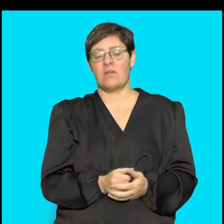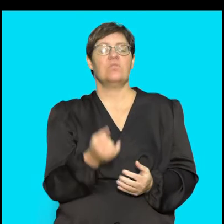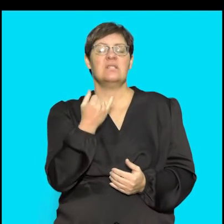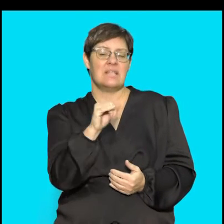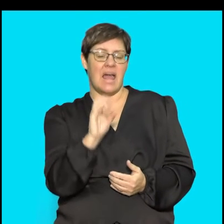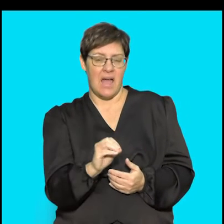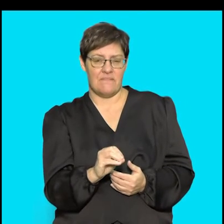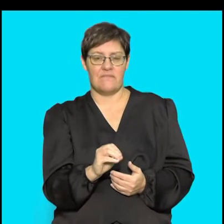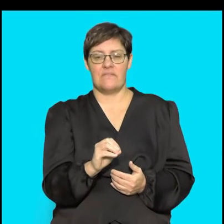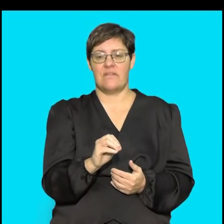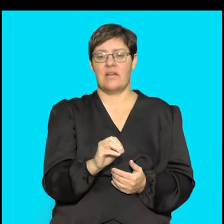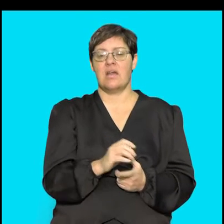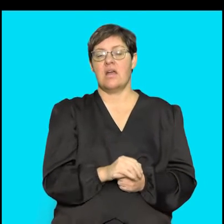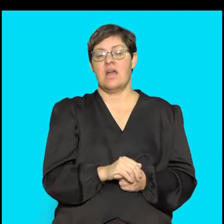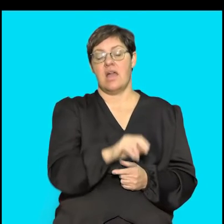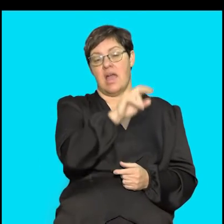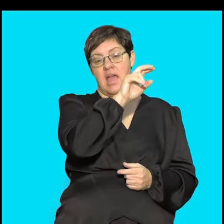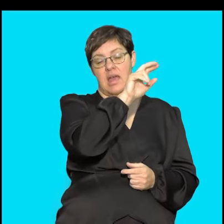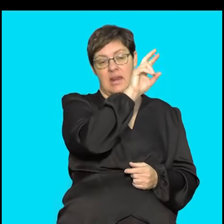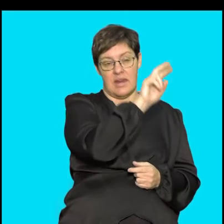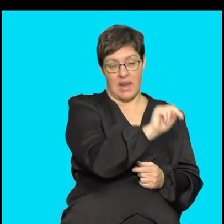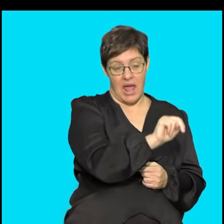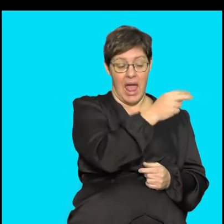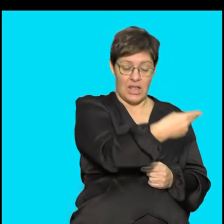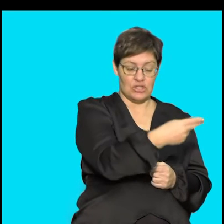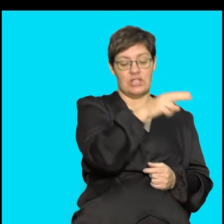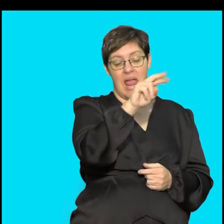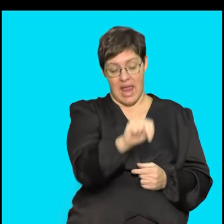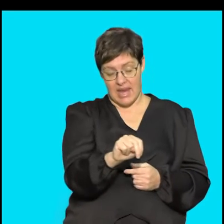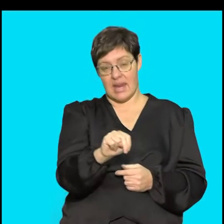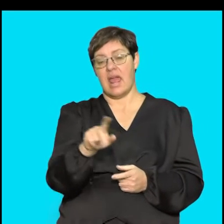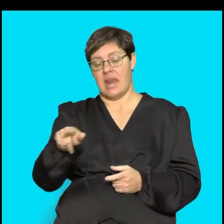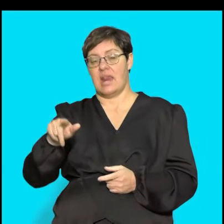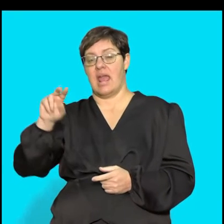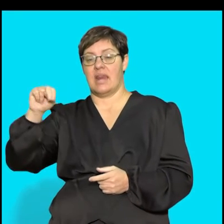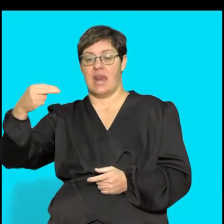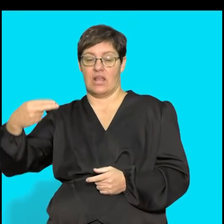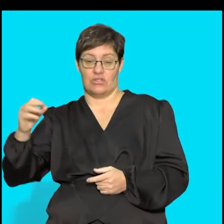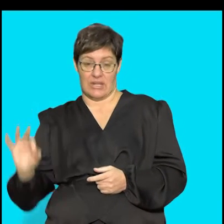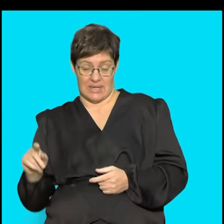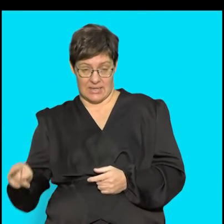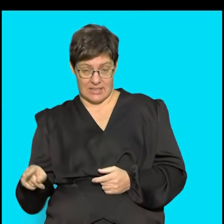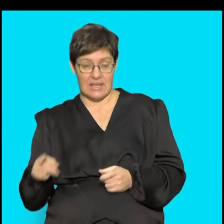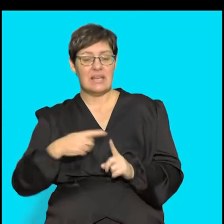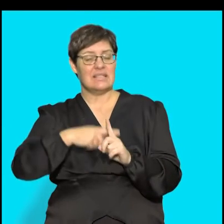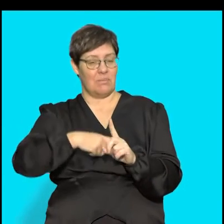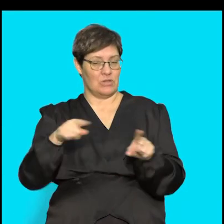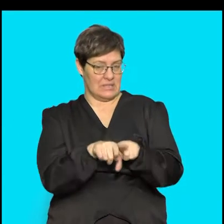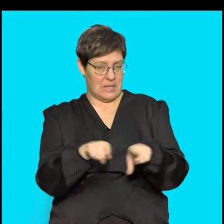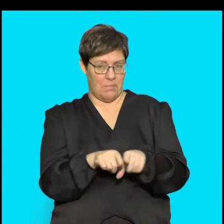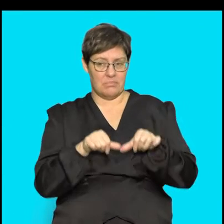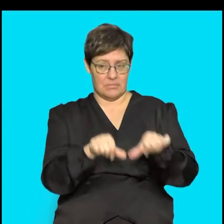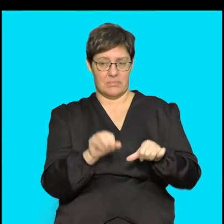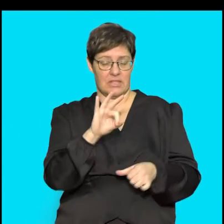So we still have the nitrogen, hydrogen, and ammonia gas at the same temperature there. The reaction